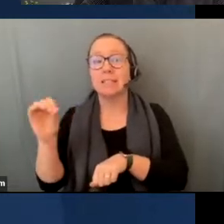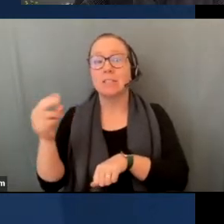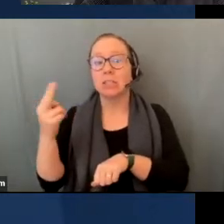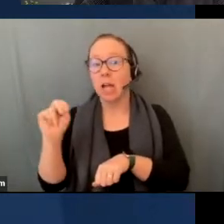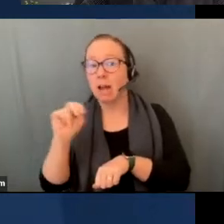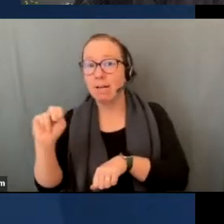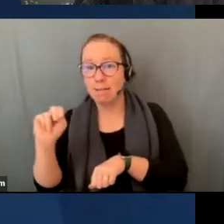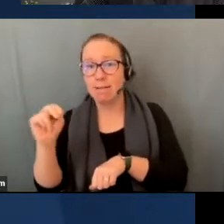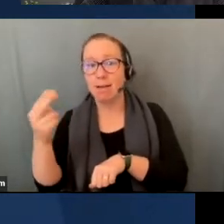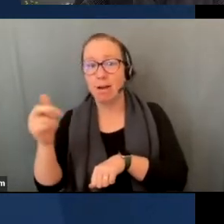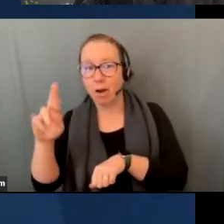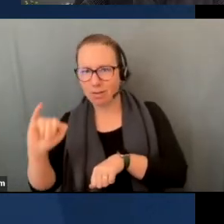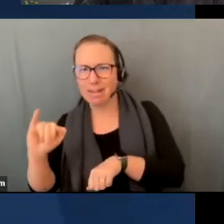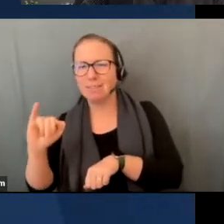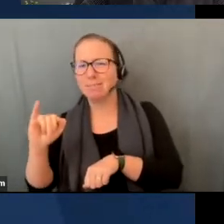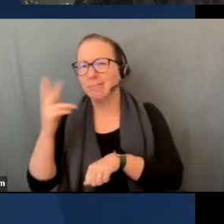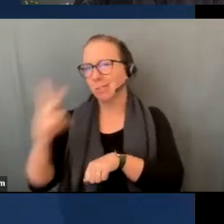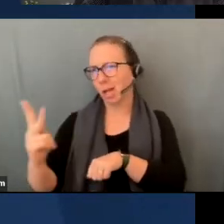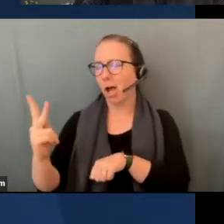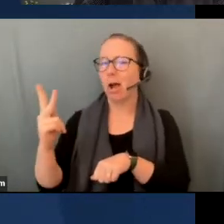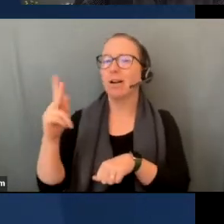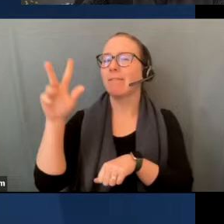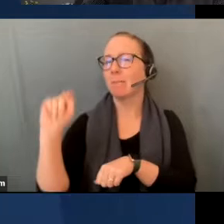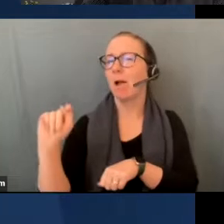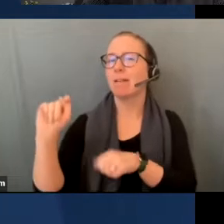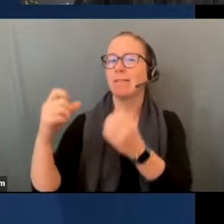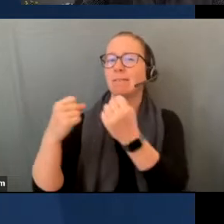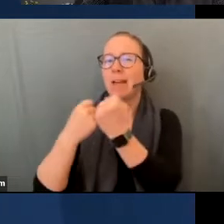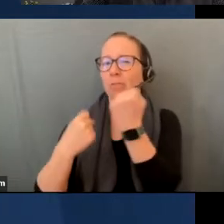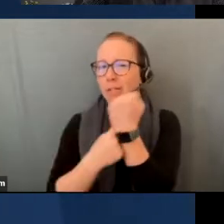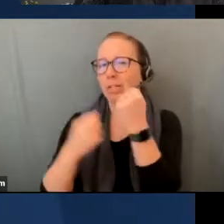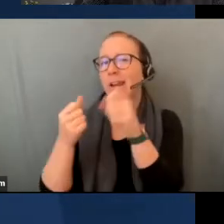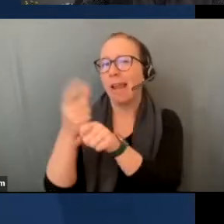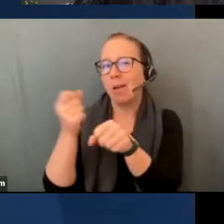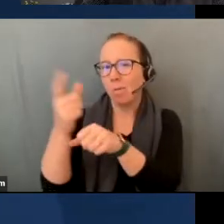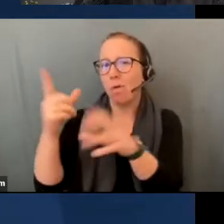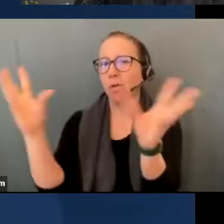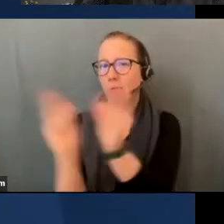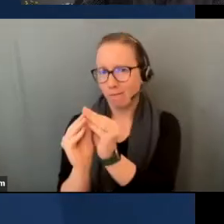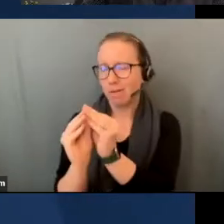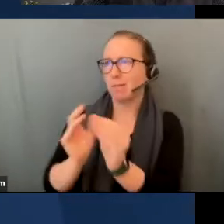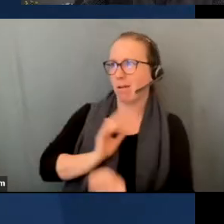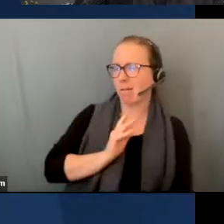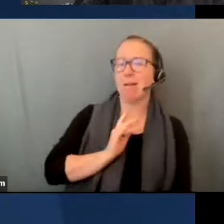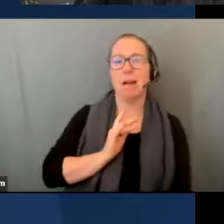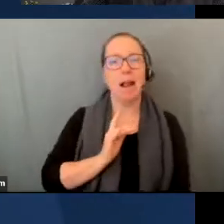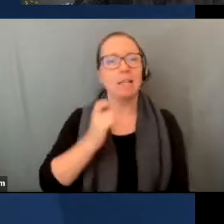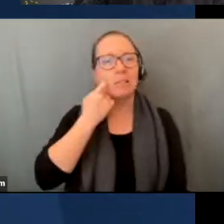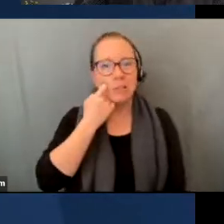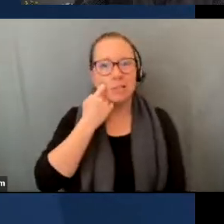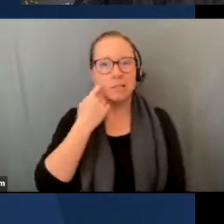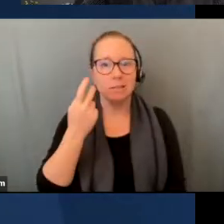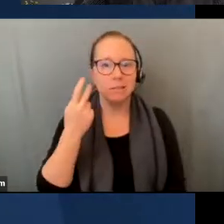Vermont Recovery Foundation's annual conference. And he's got a famous, now almost infamous statement that has